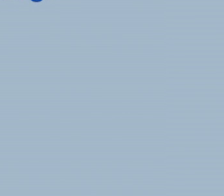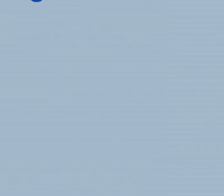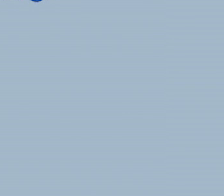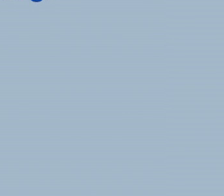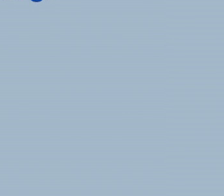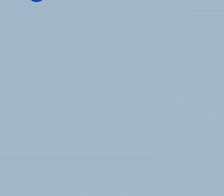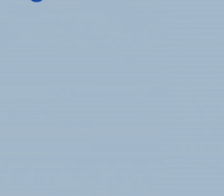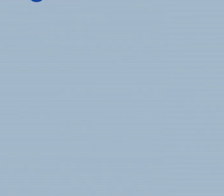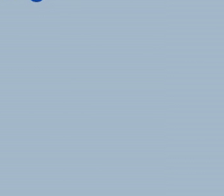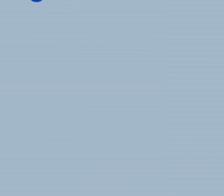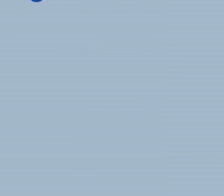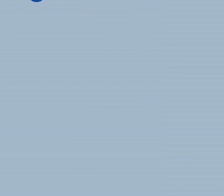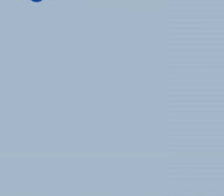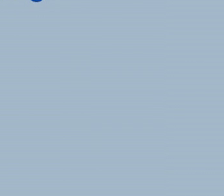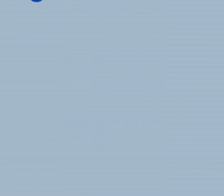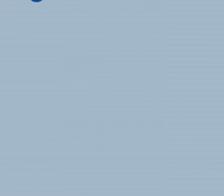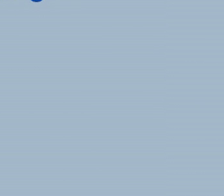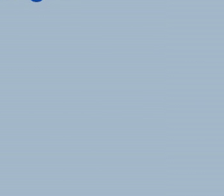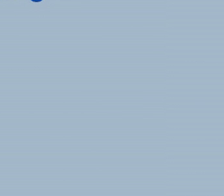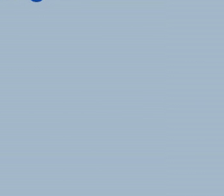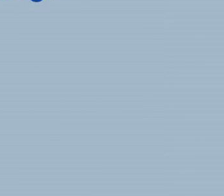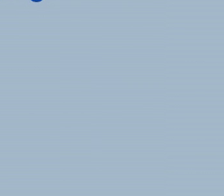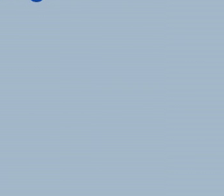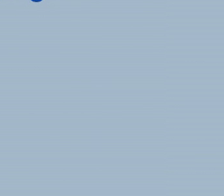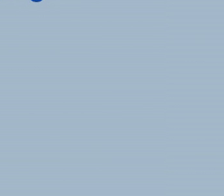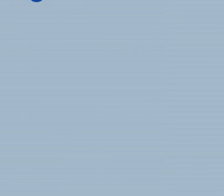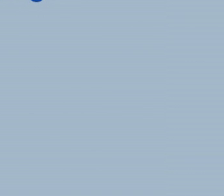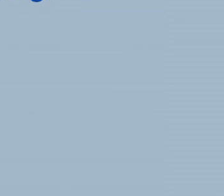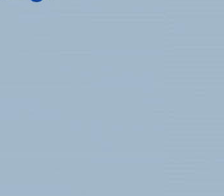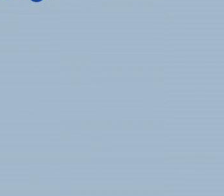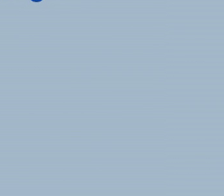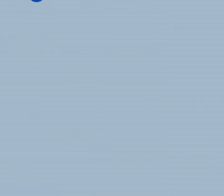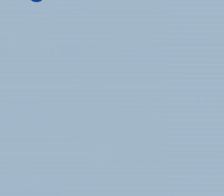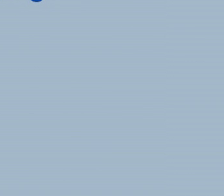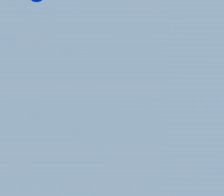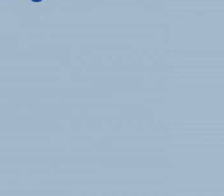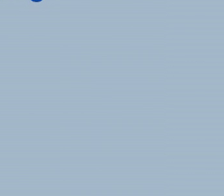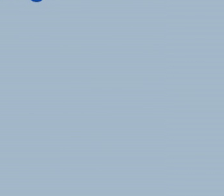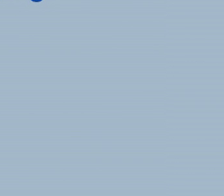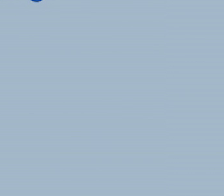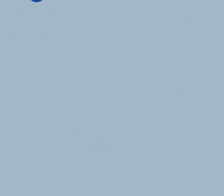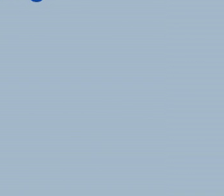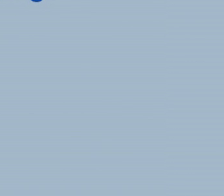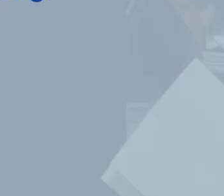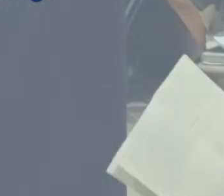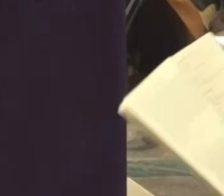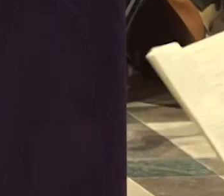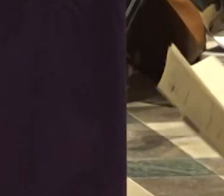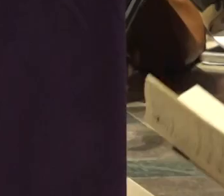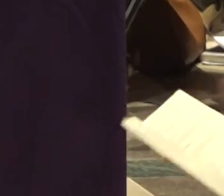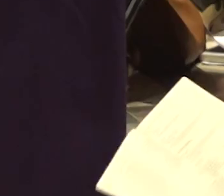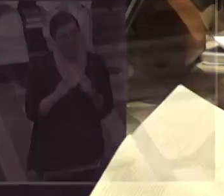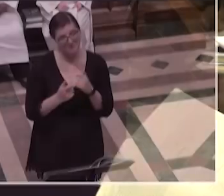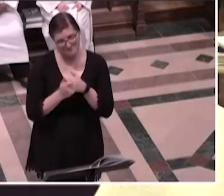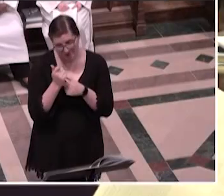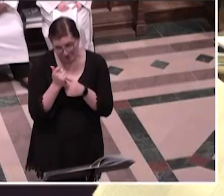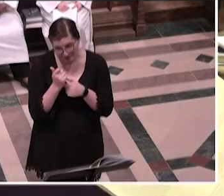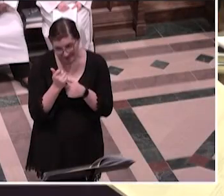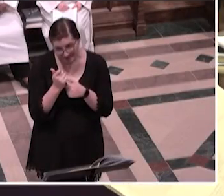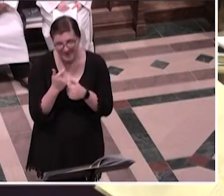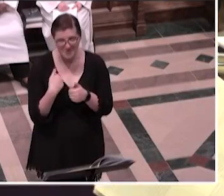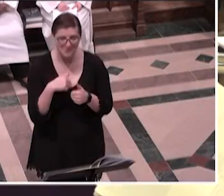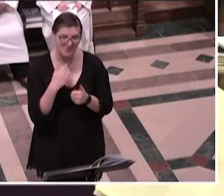pew. So if you're able to share with your blessing with us, we are most grateful. But most of all, we're just glad that you are